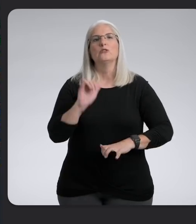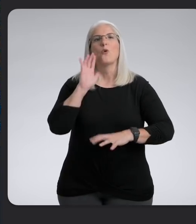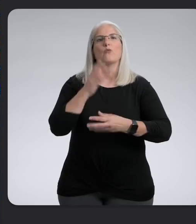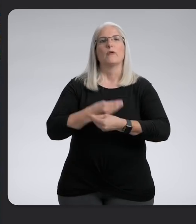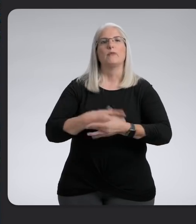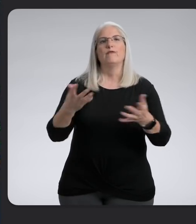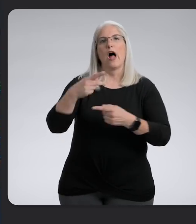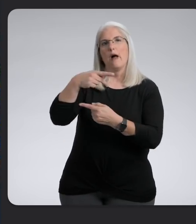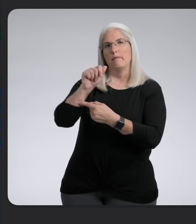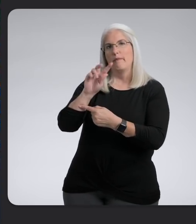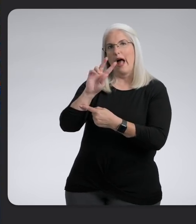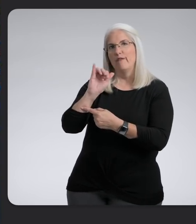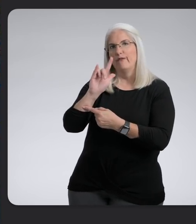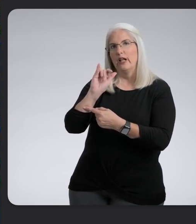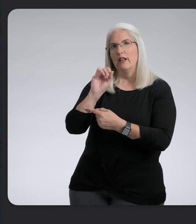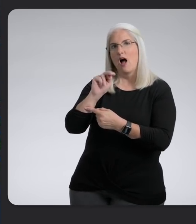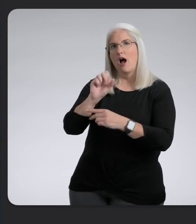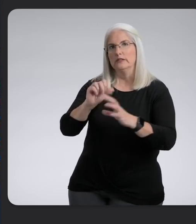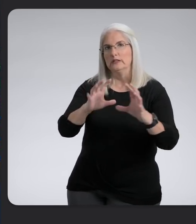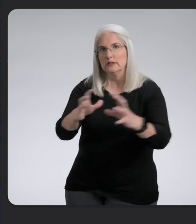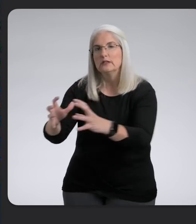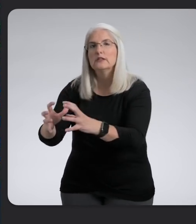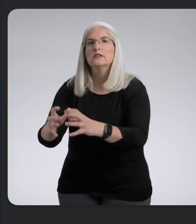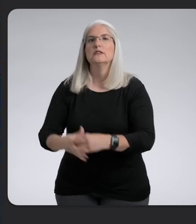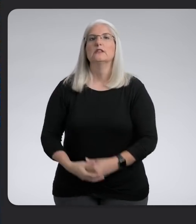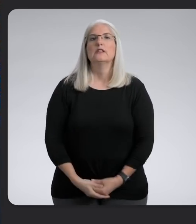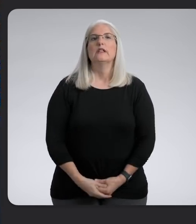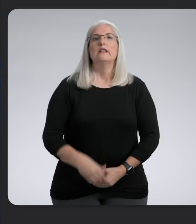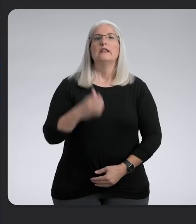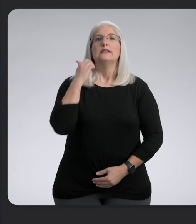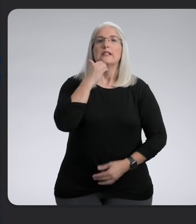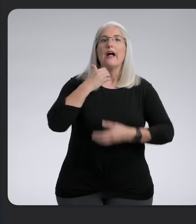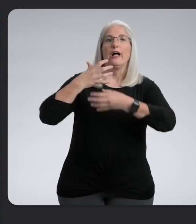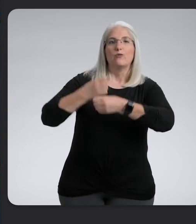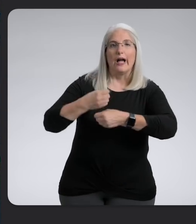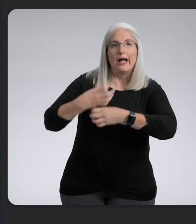daily recaps, and other experiences to help you get the most out of the